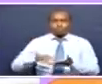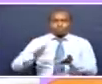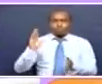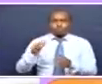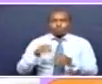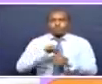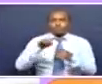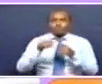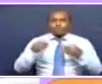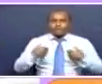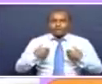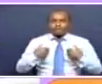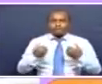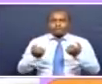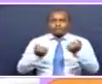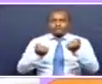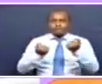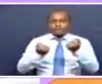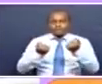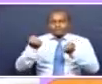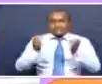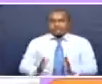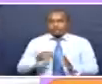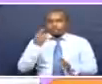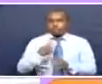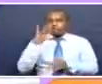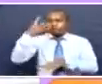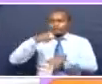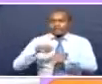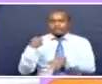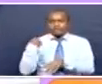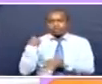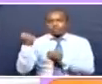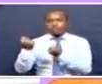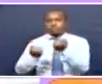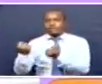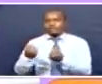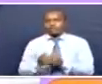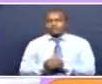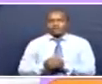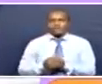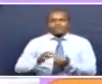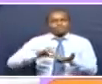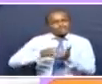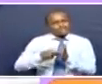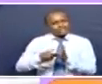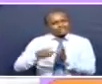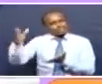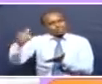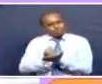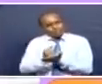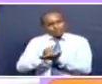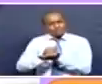drivers that were four times the number of vehicles, coming back to the begging question of whether were they employed based on need or they were